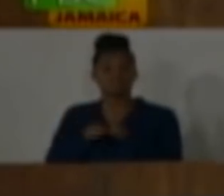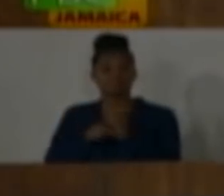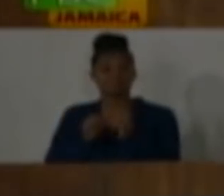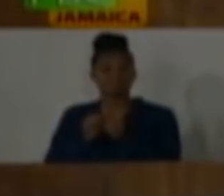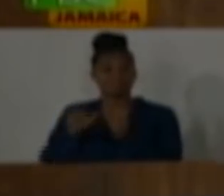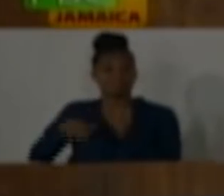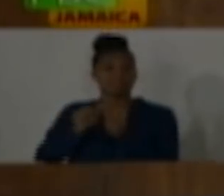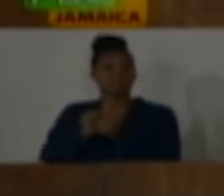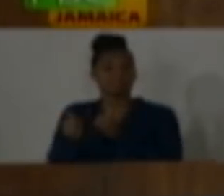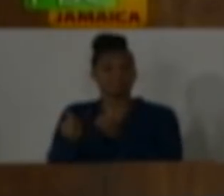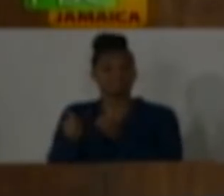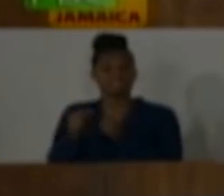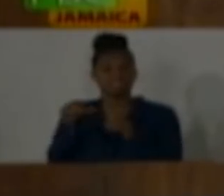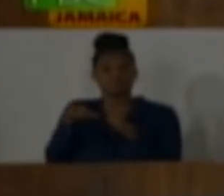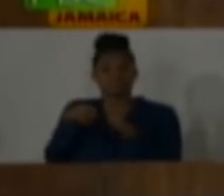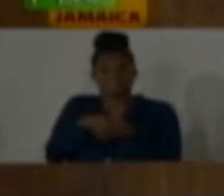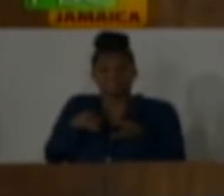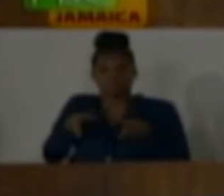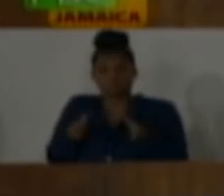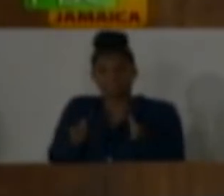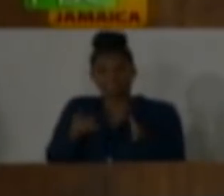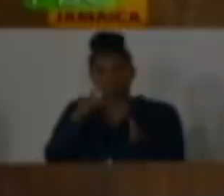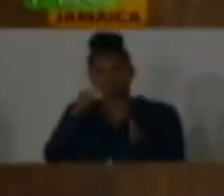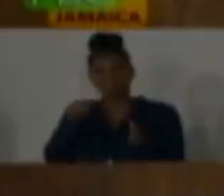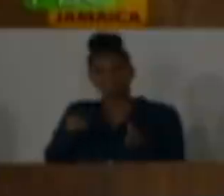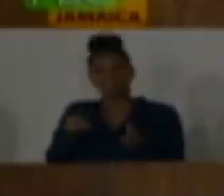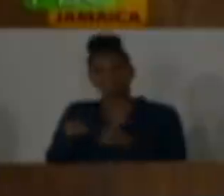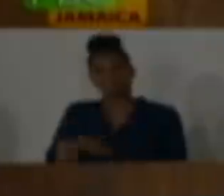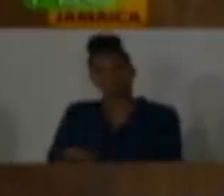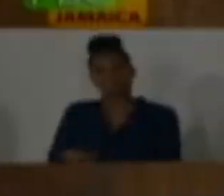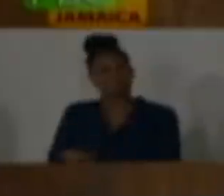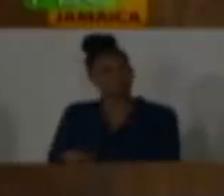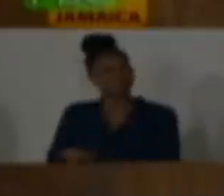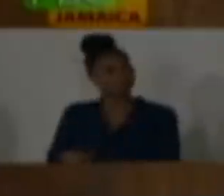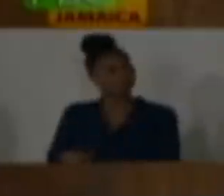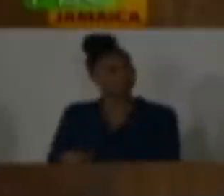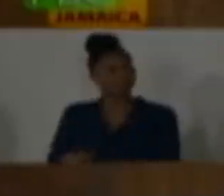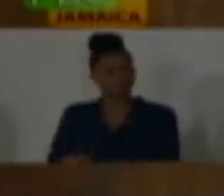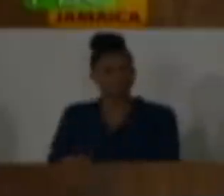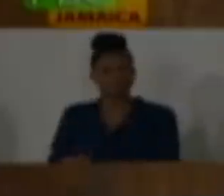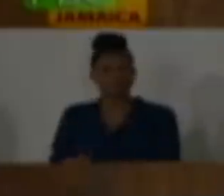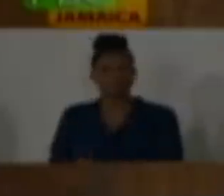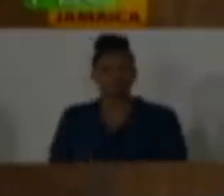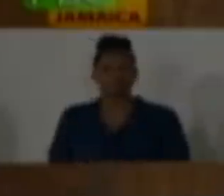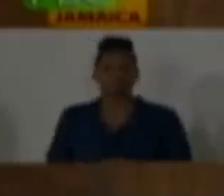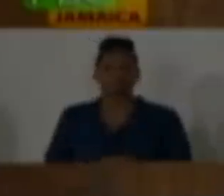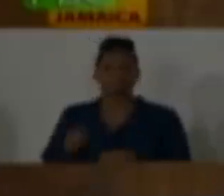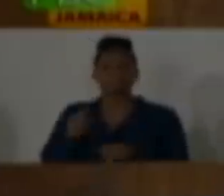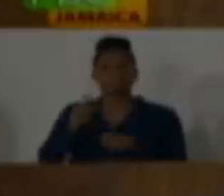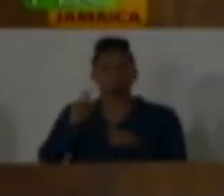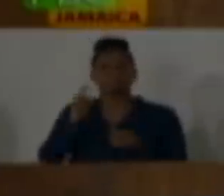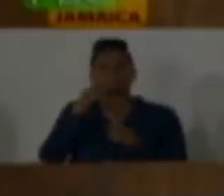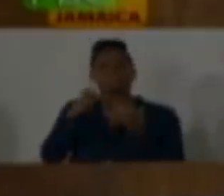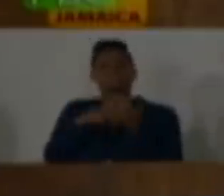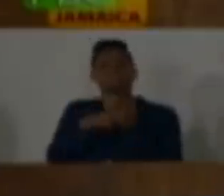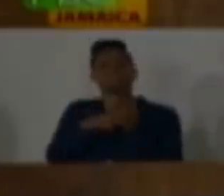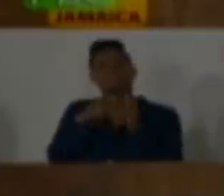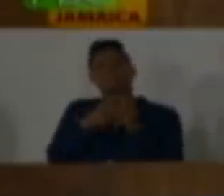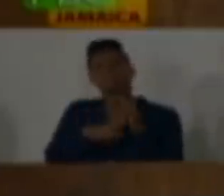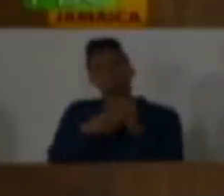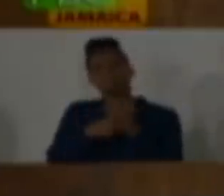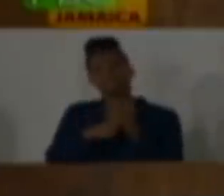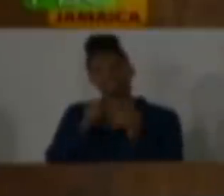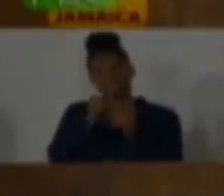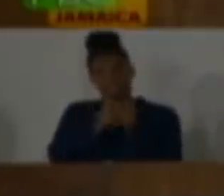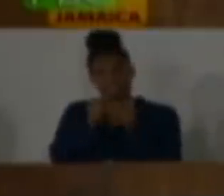it this way is that the substantive offences which are subject to ticketing fines,